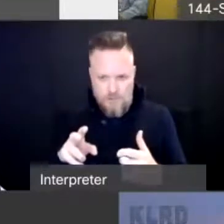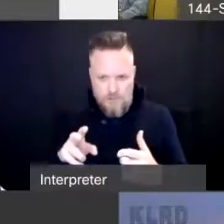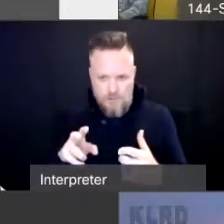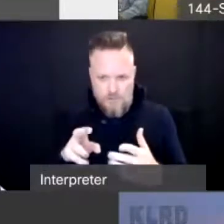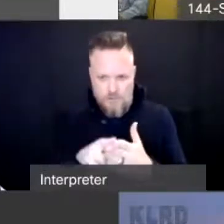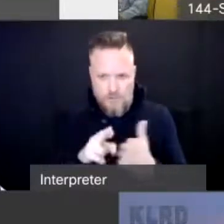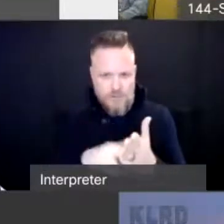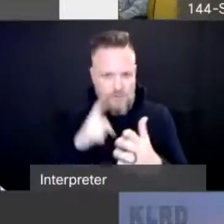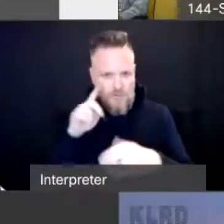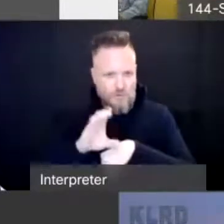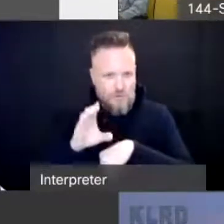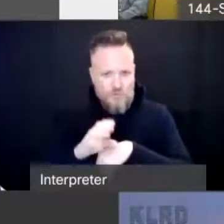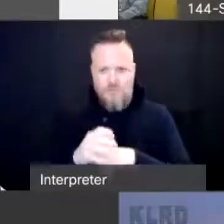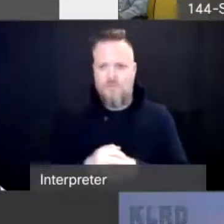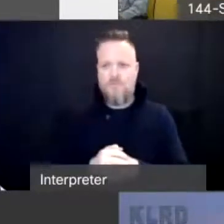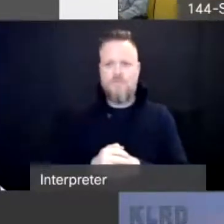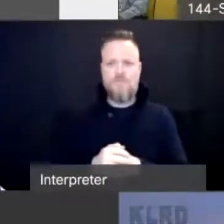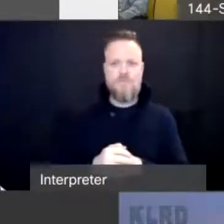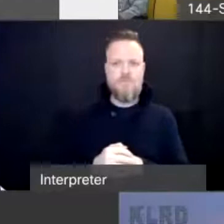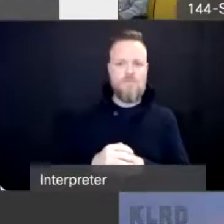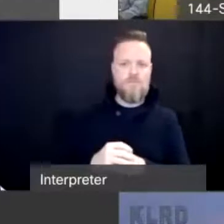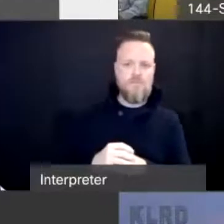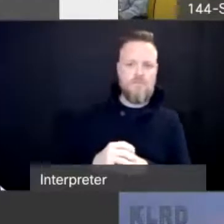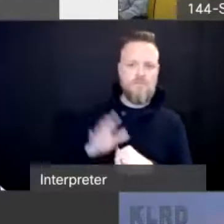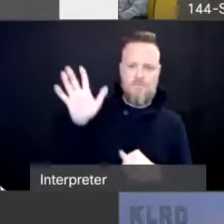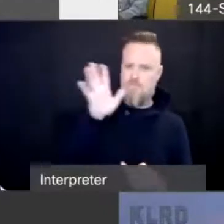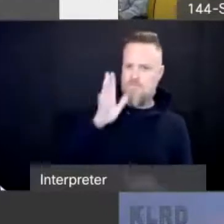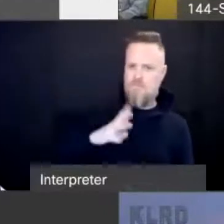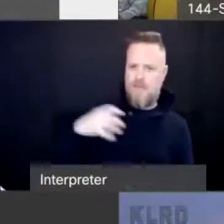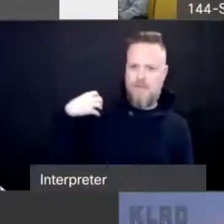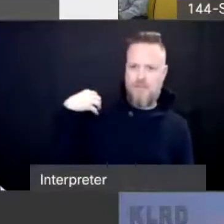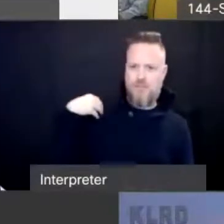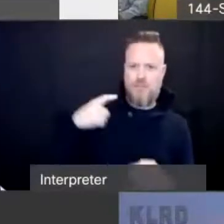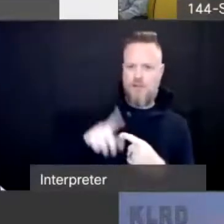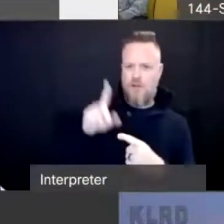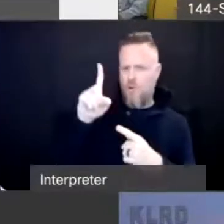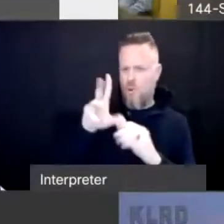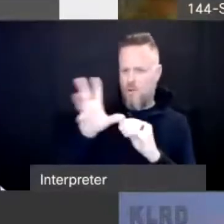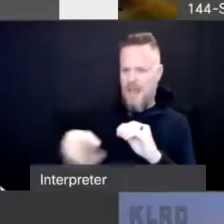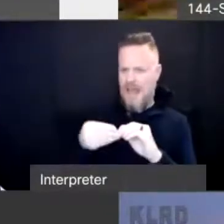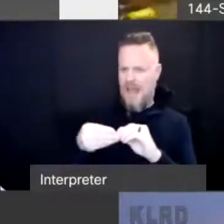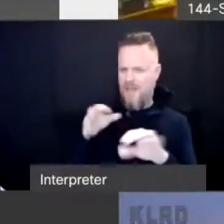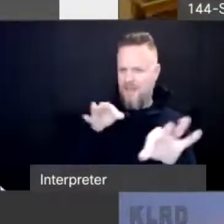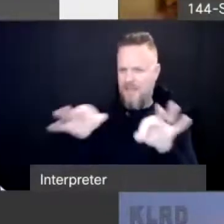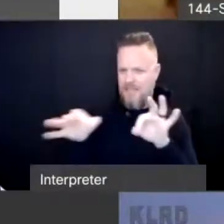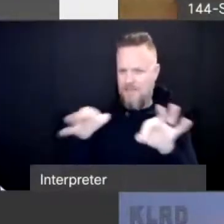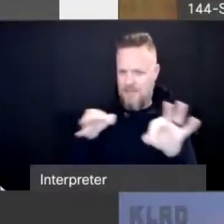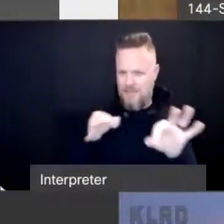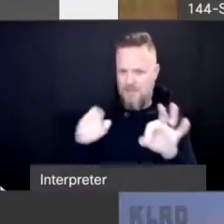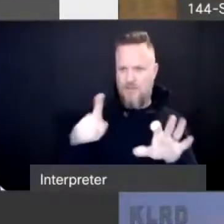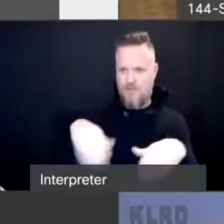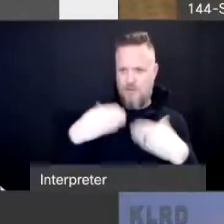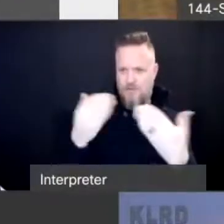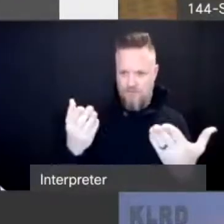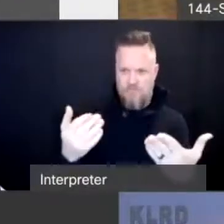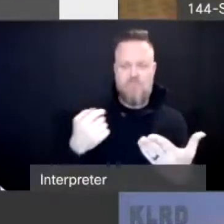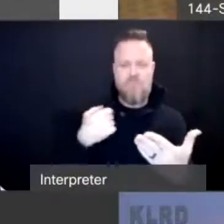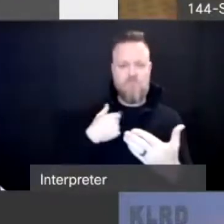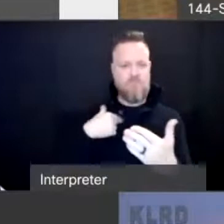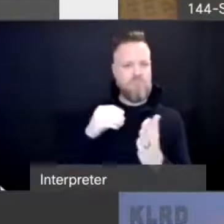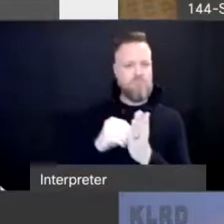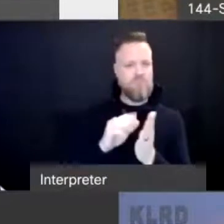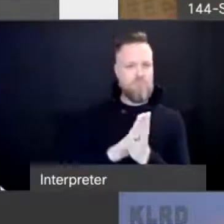Madam Chair? Yes. Just to sort of add the explanation that you were providing, I would like to note